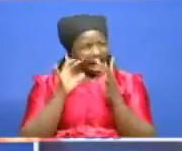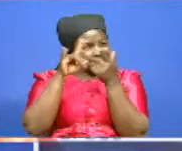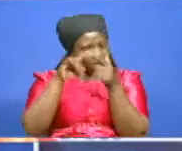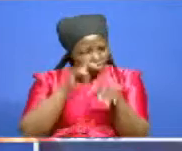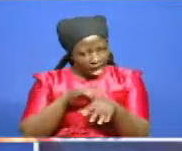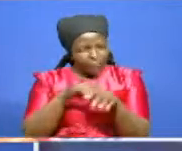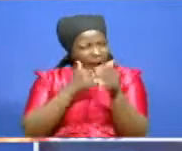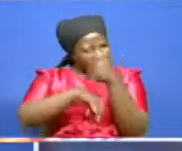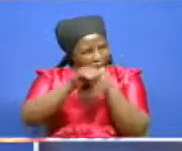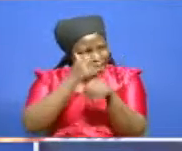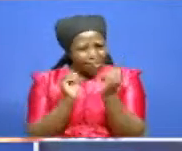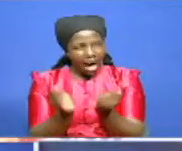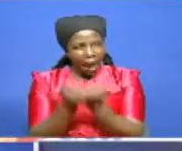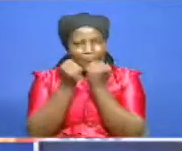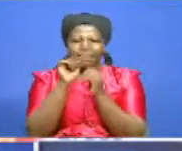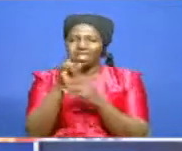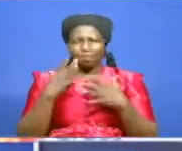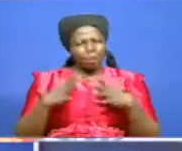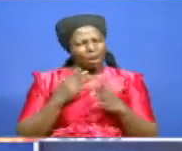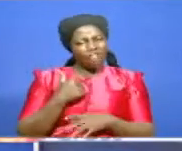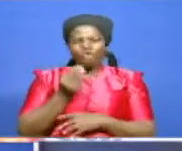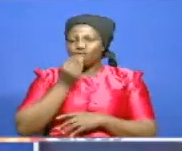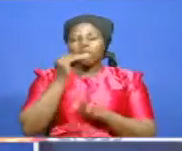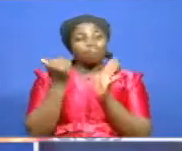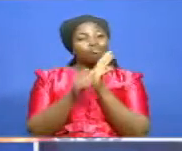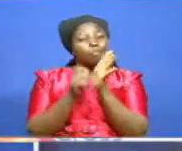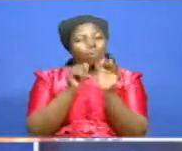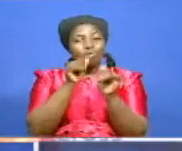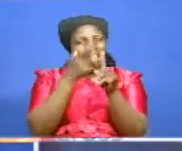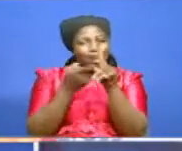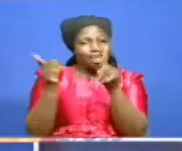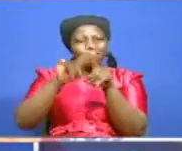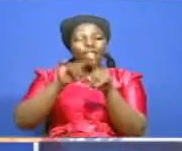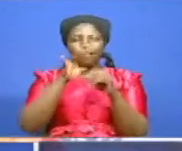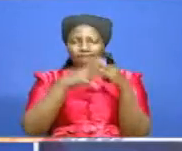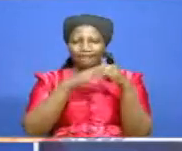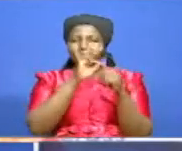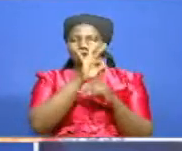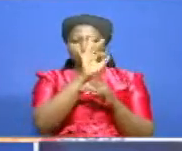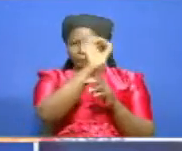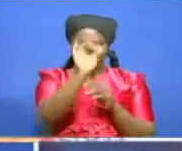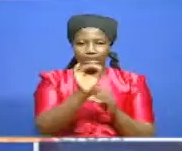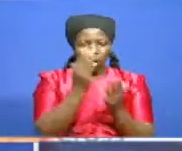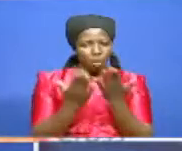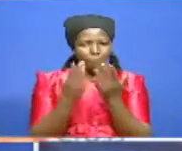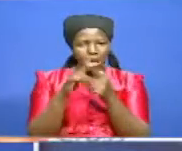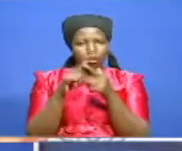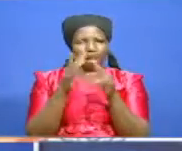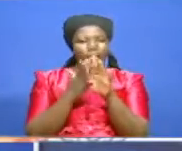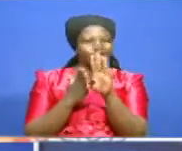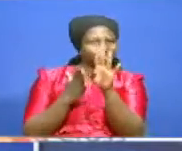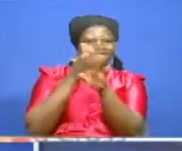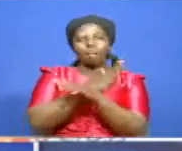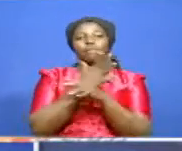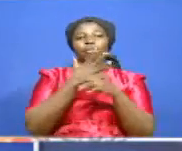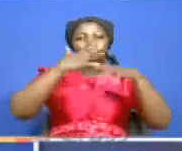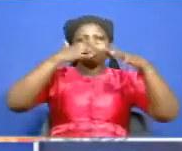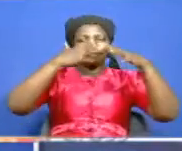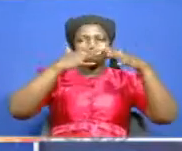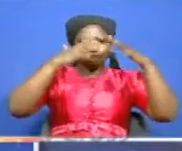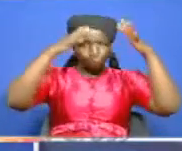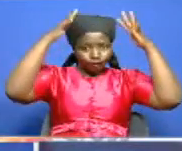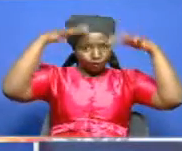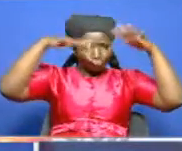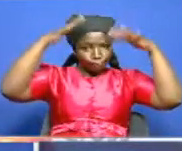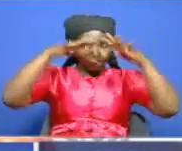is done, are facing a food crisis, which is an increase of 93% compared to the preceding long rain season, and are in need